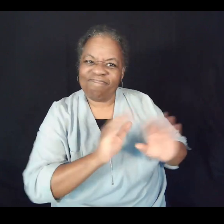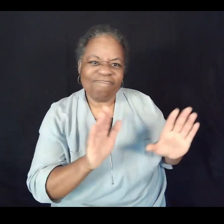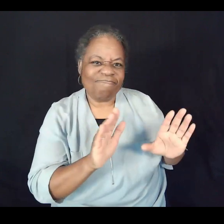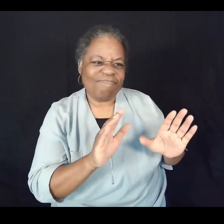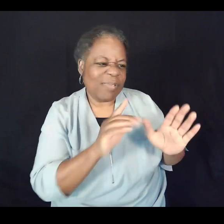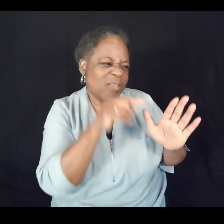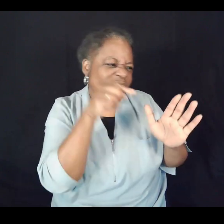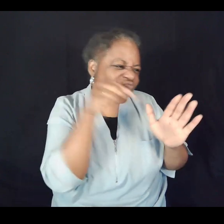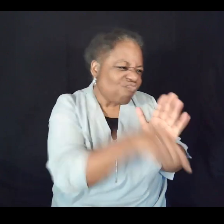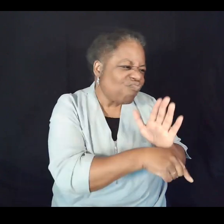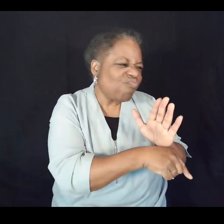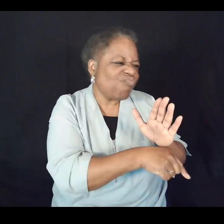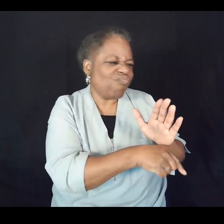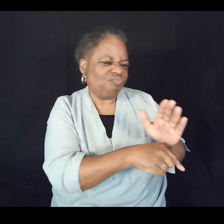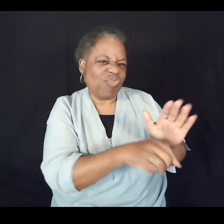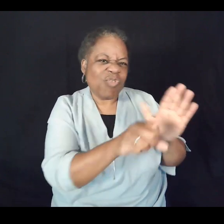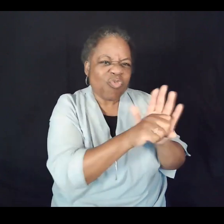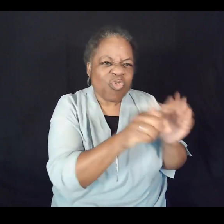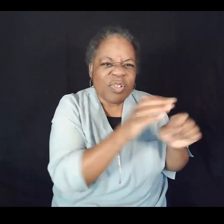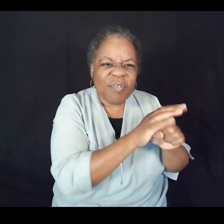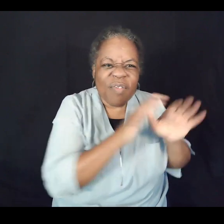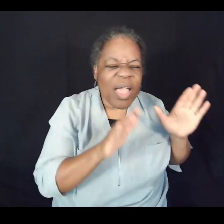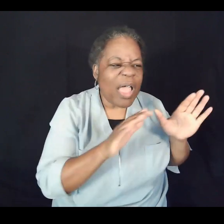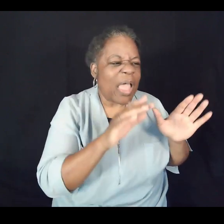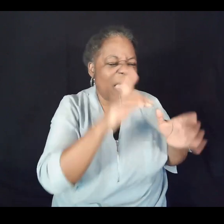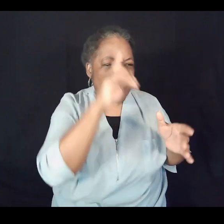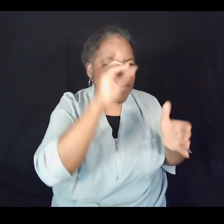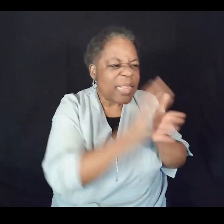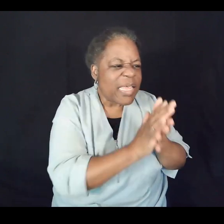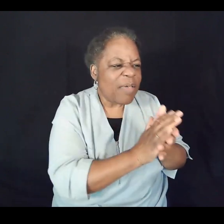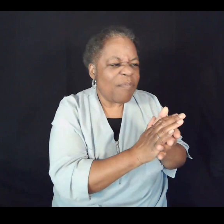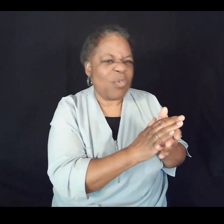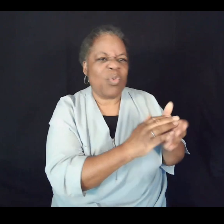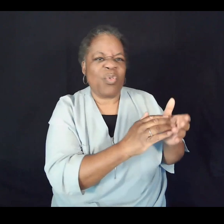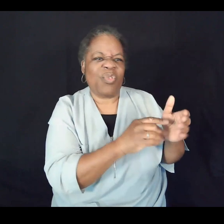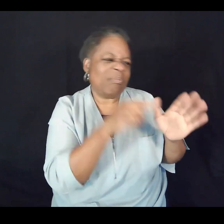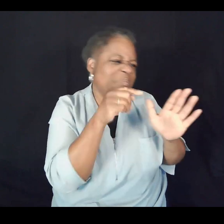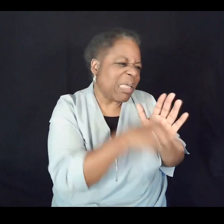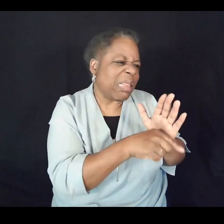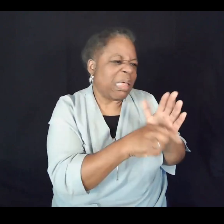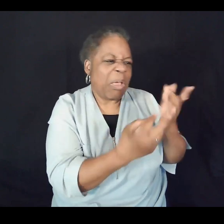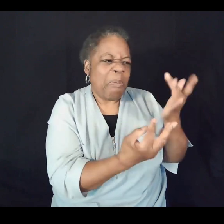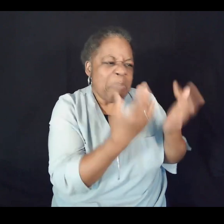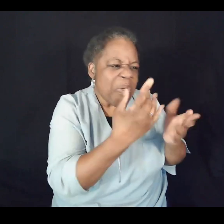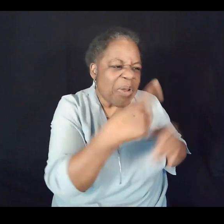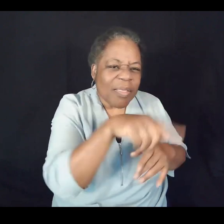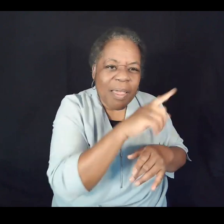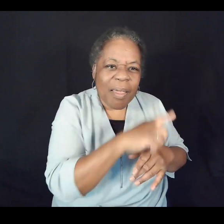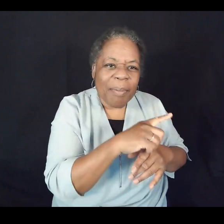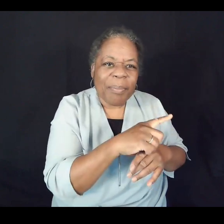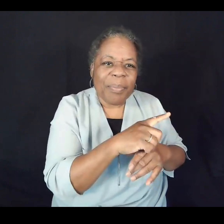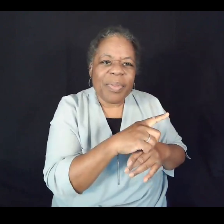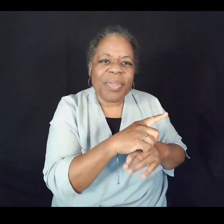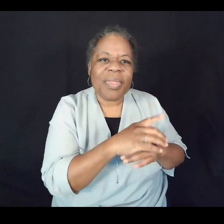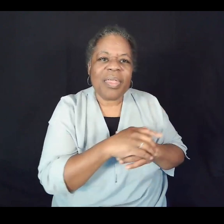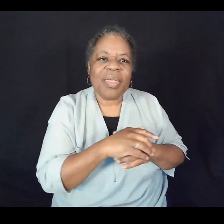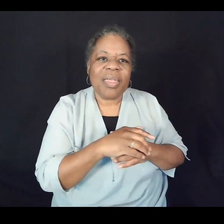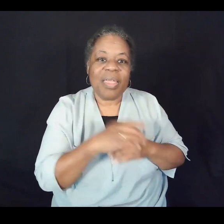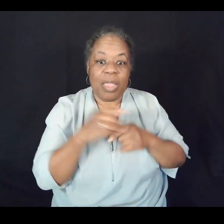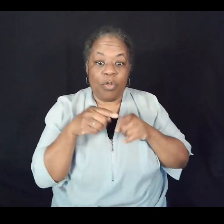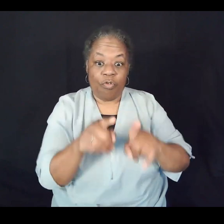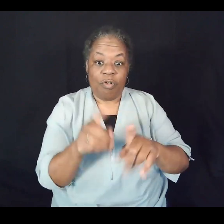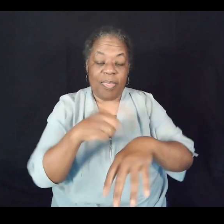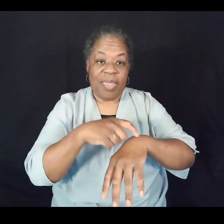beheading, murdering, burning believers at the stake. At the time, the reigning Roman Emperor